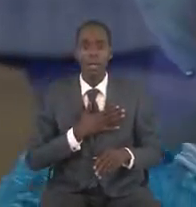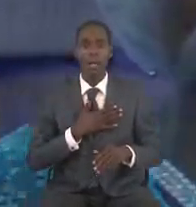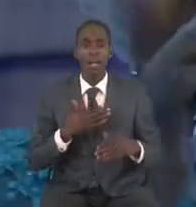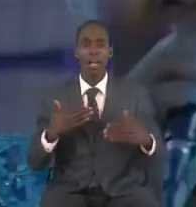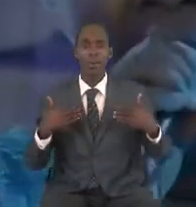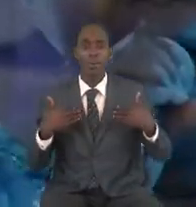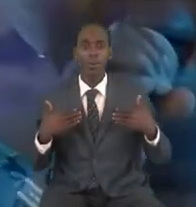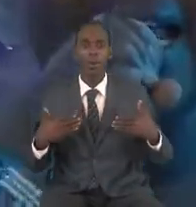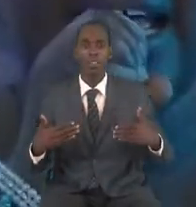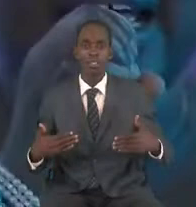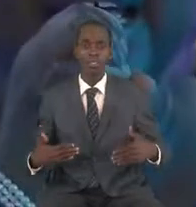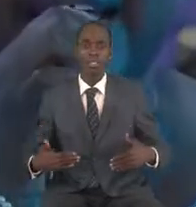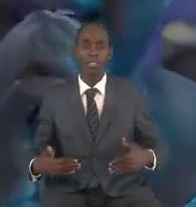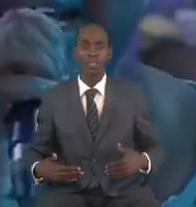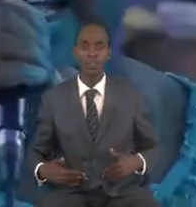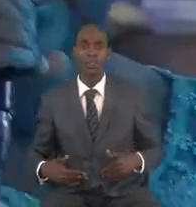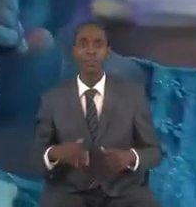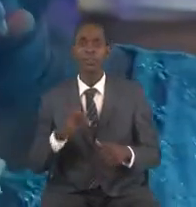My body